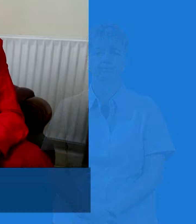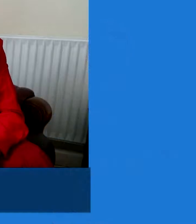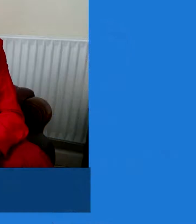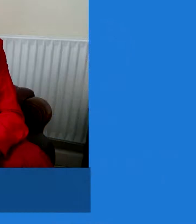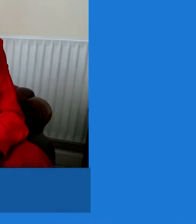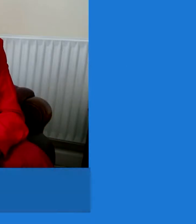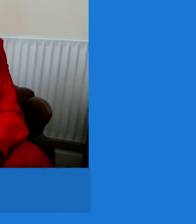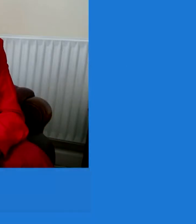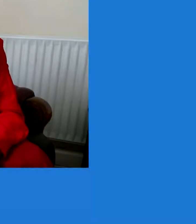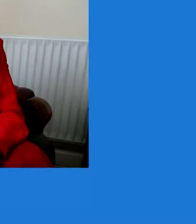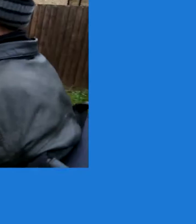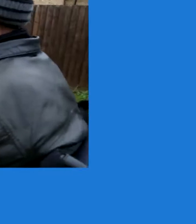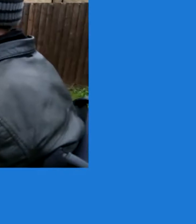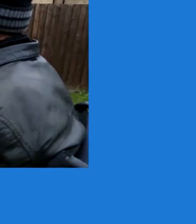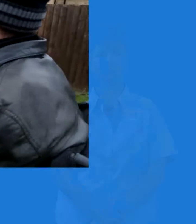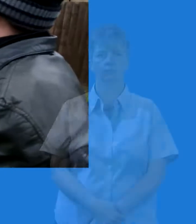That's the only way.